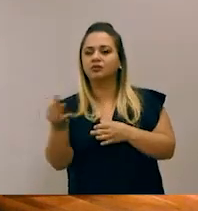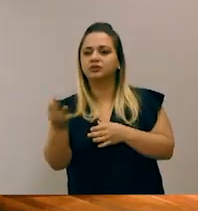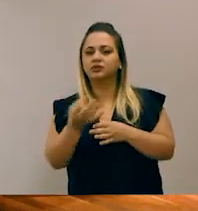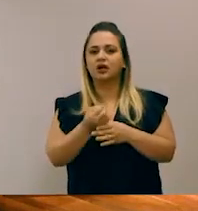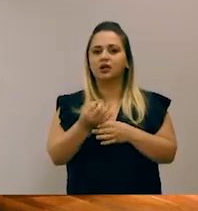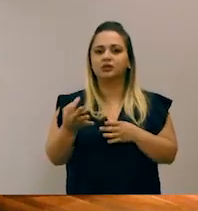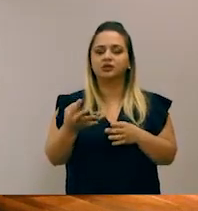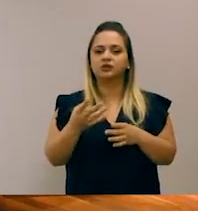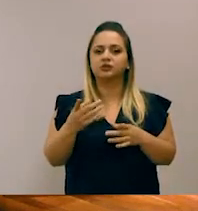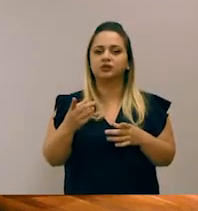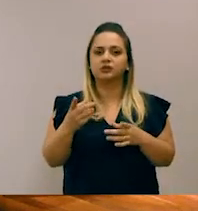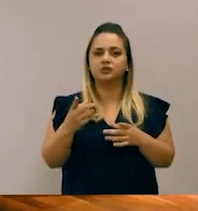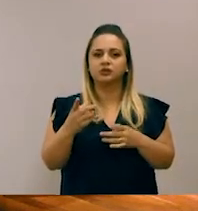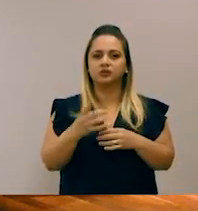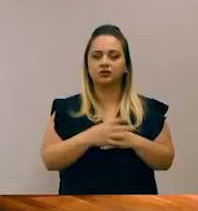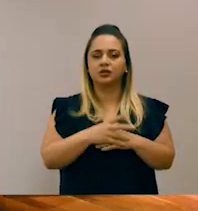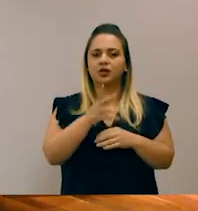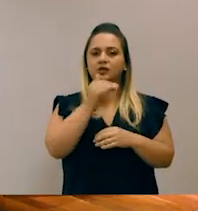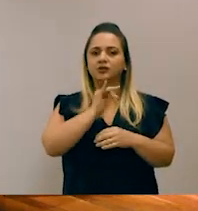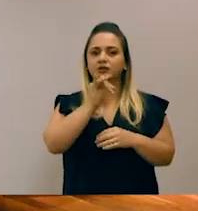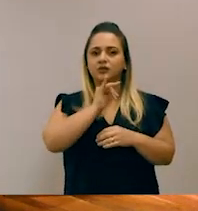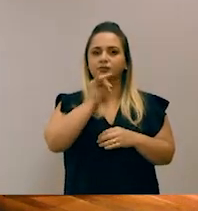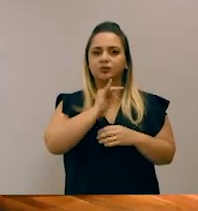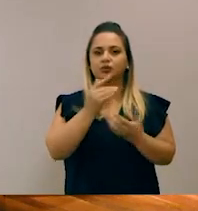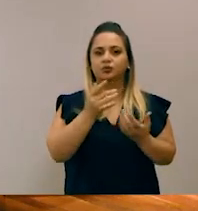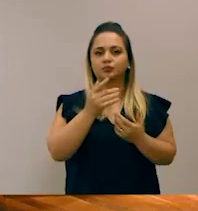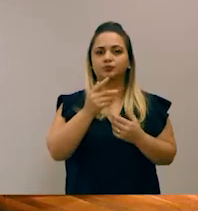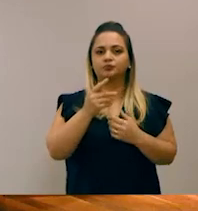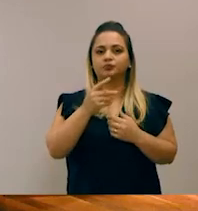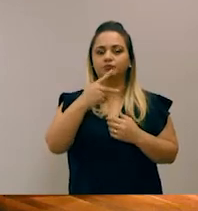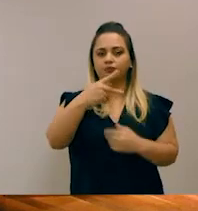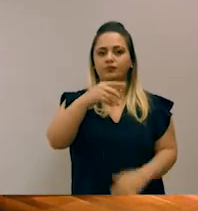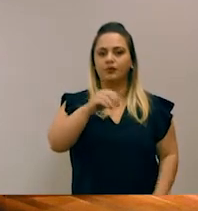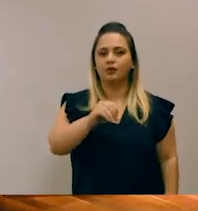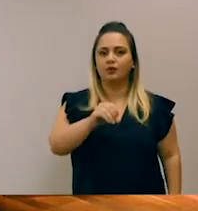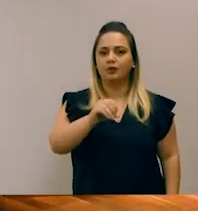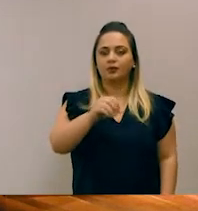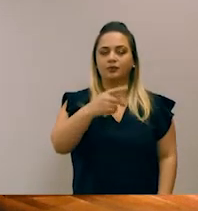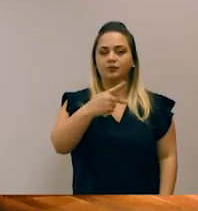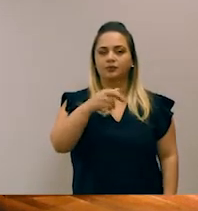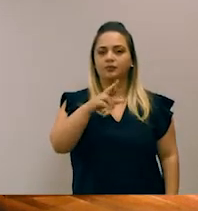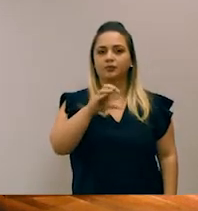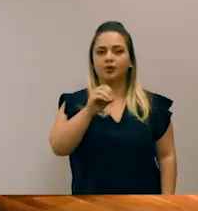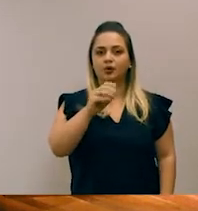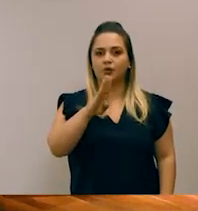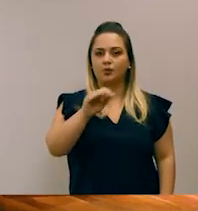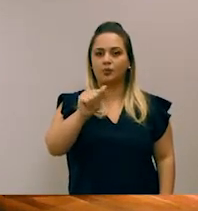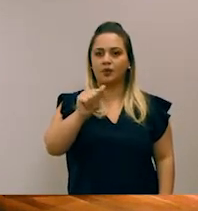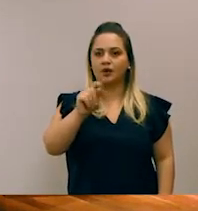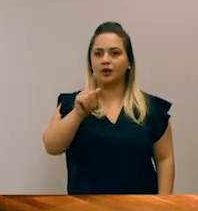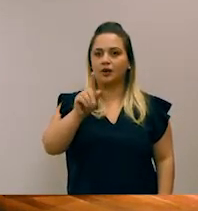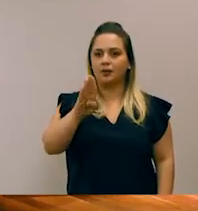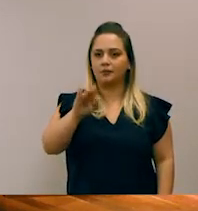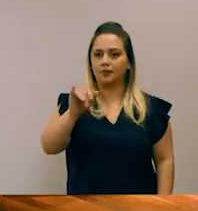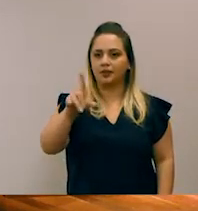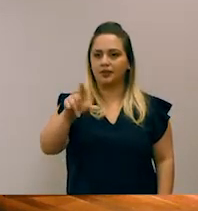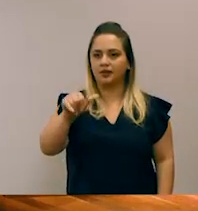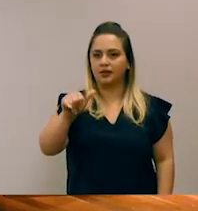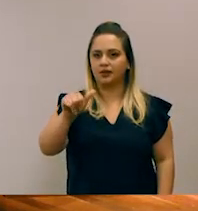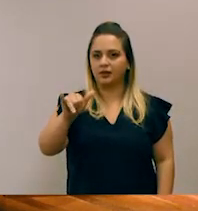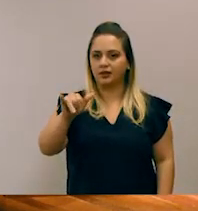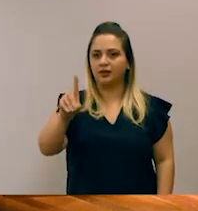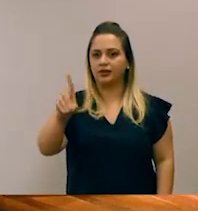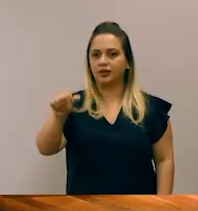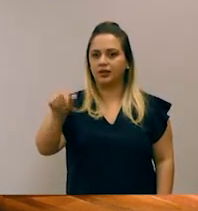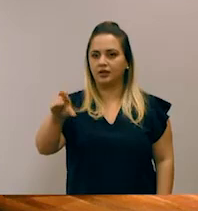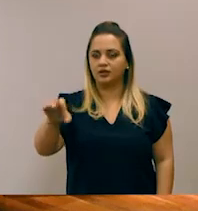of belonging for each class, for example, probably bigger than 80 or 90% of belonging to